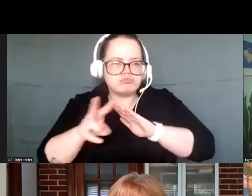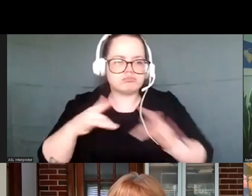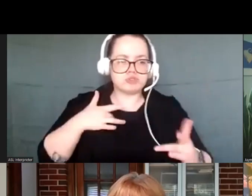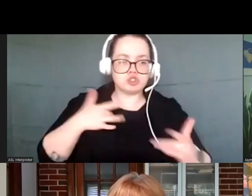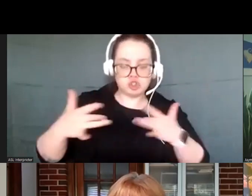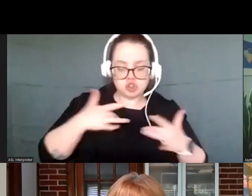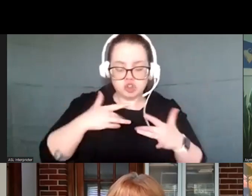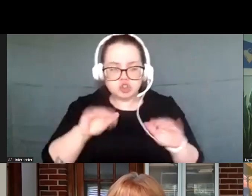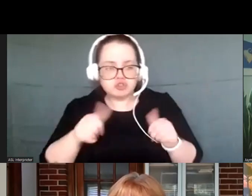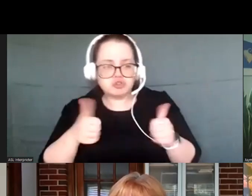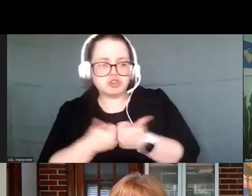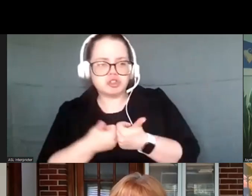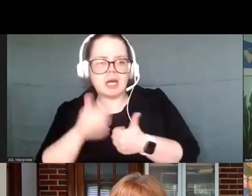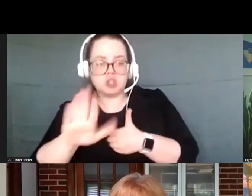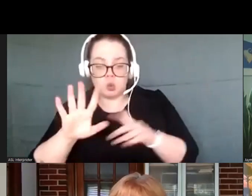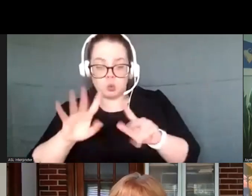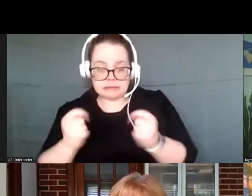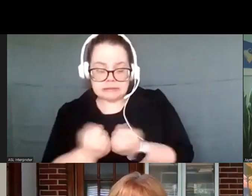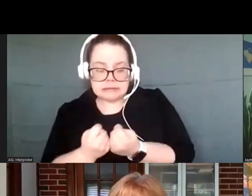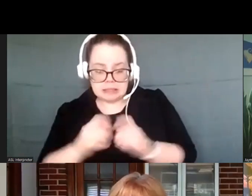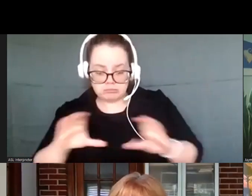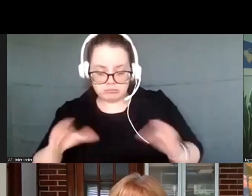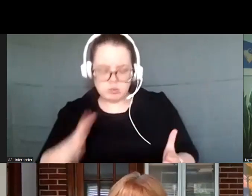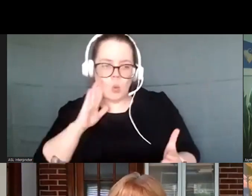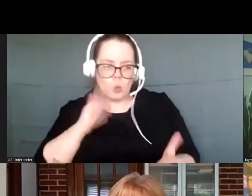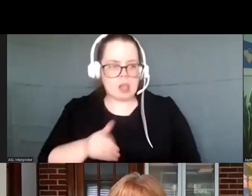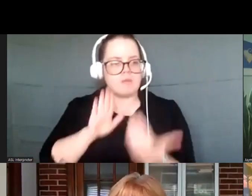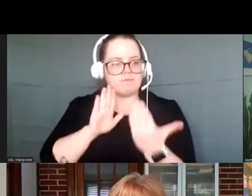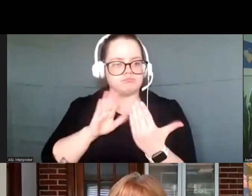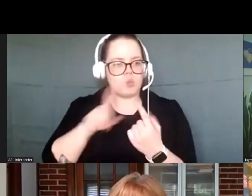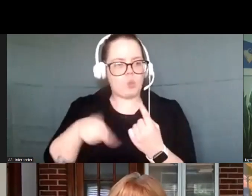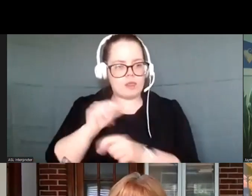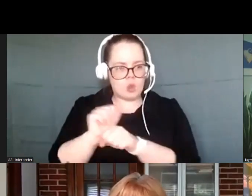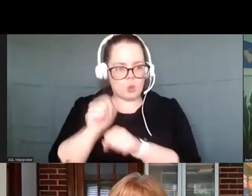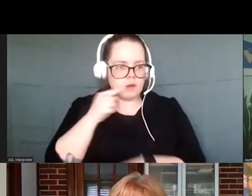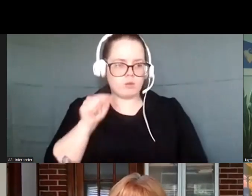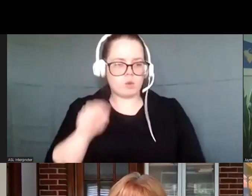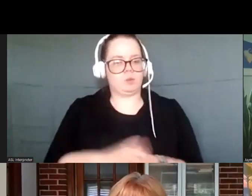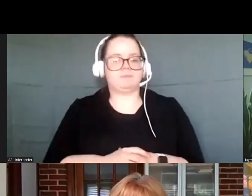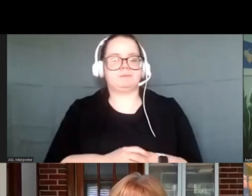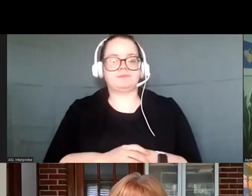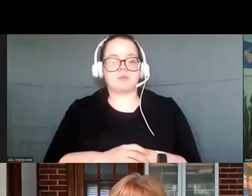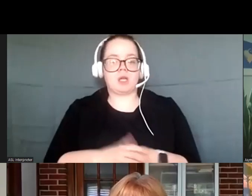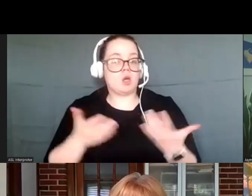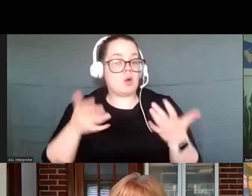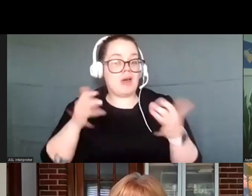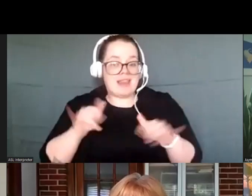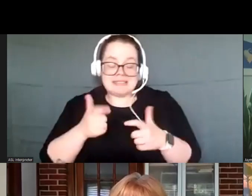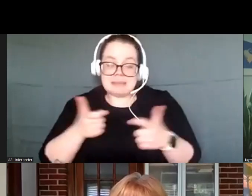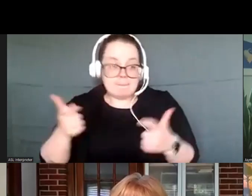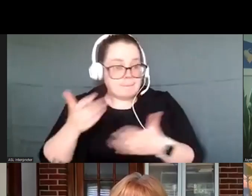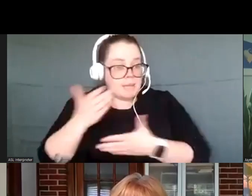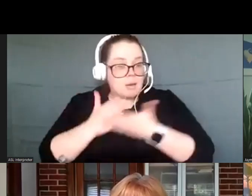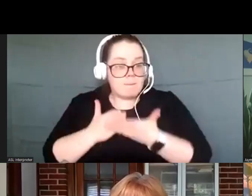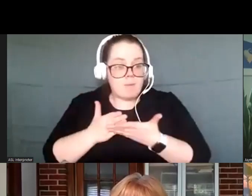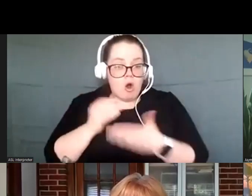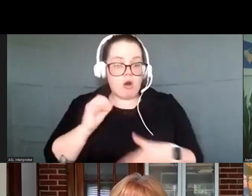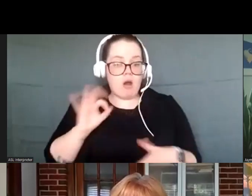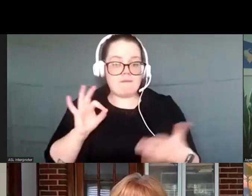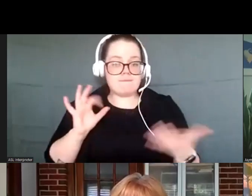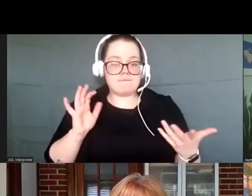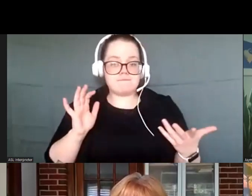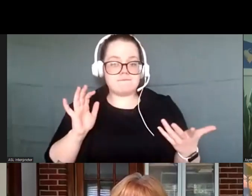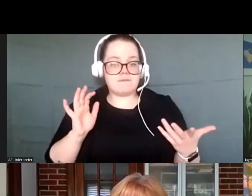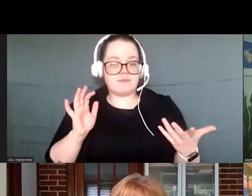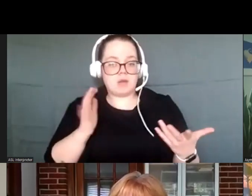your team members will face when working on your behalf. So that's a big part of what we want to kind of